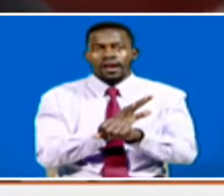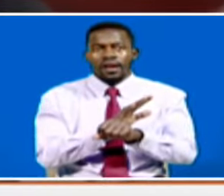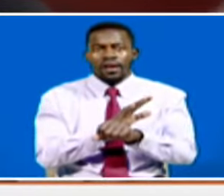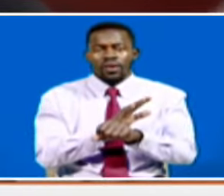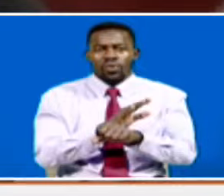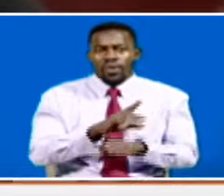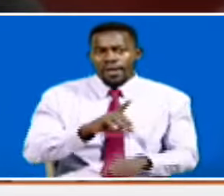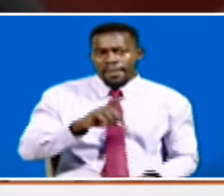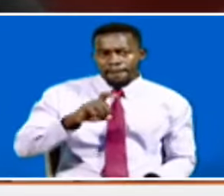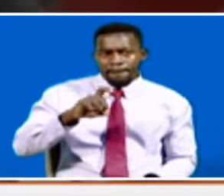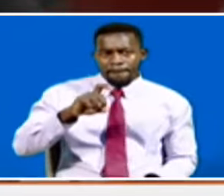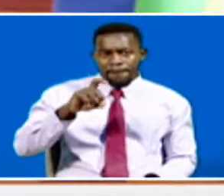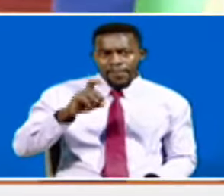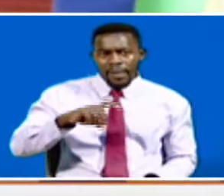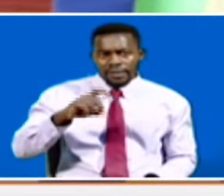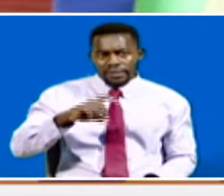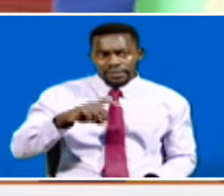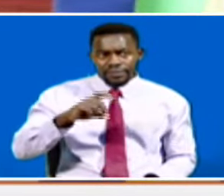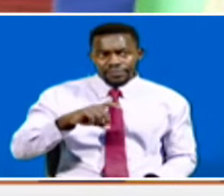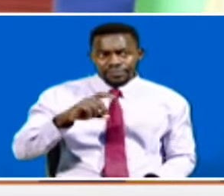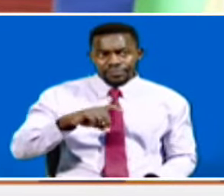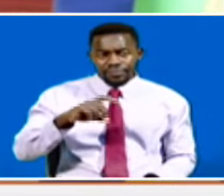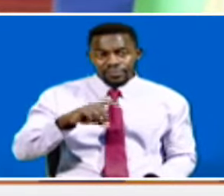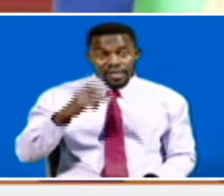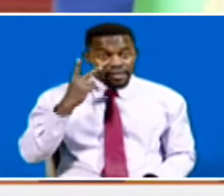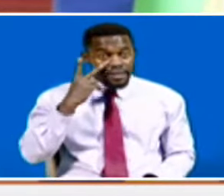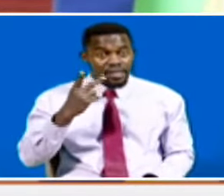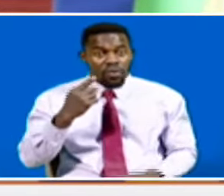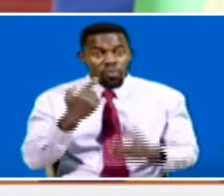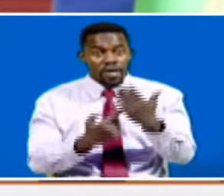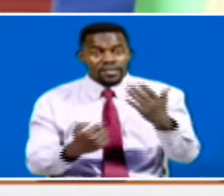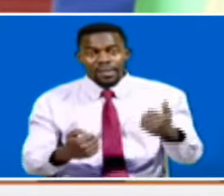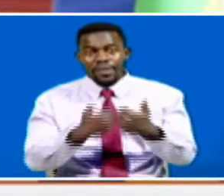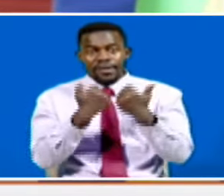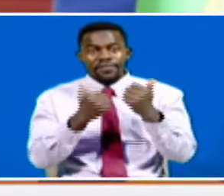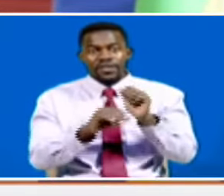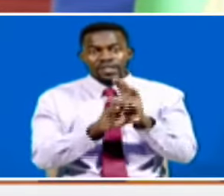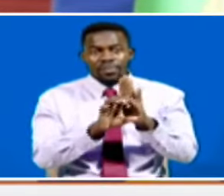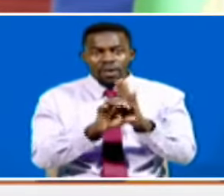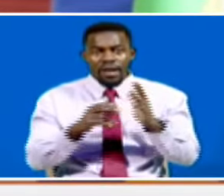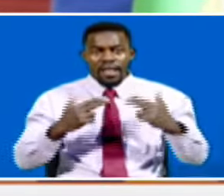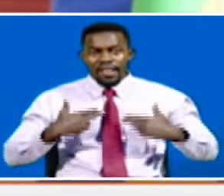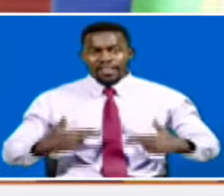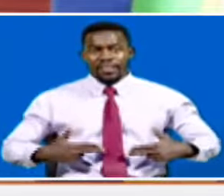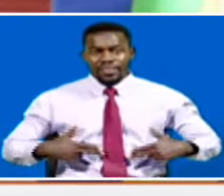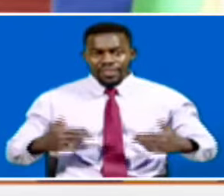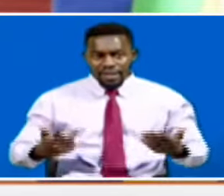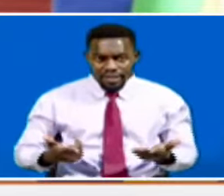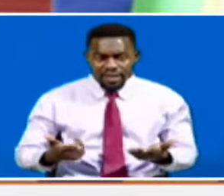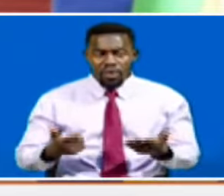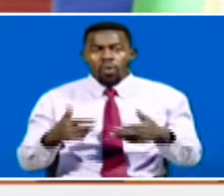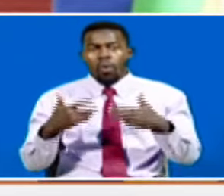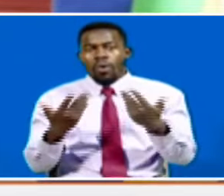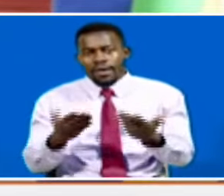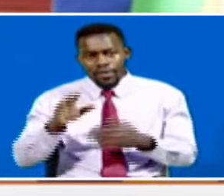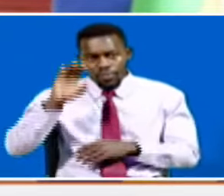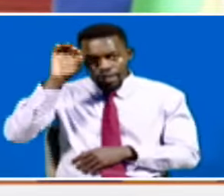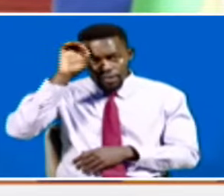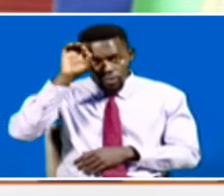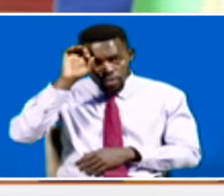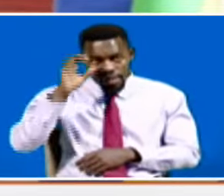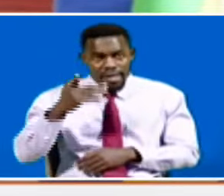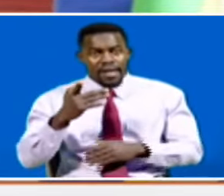with virtually everything that is happening, whether it is in the health sector, education sector. But